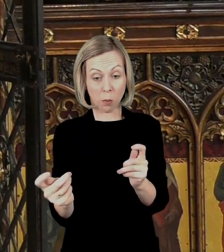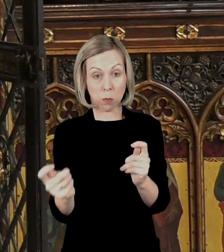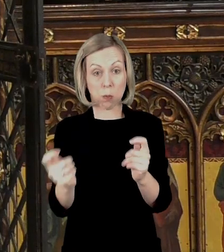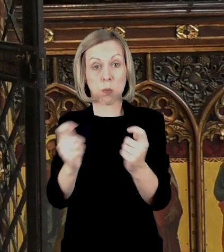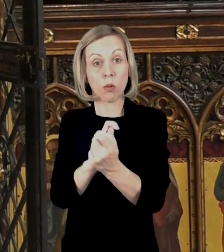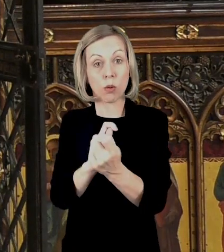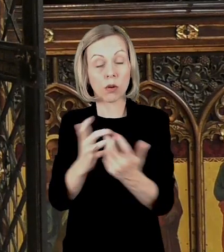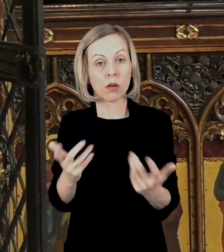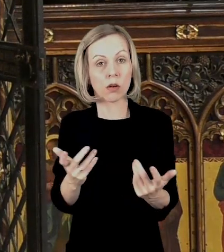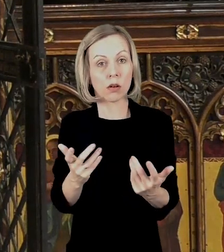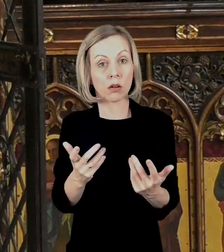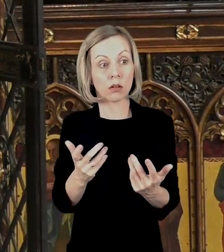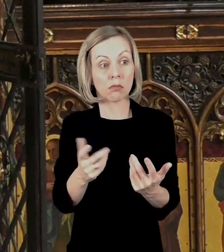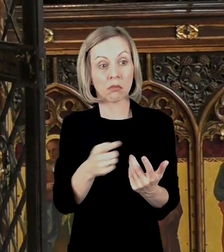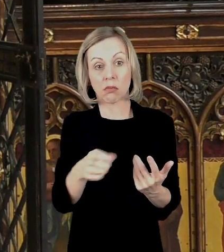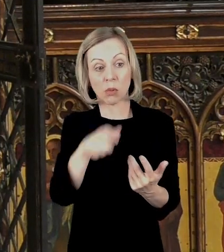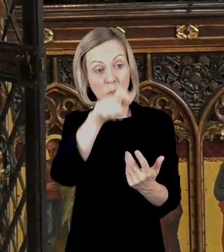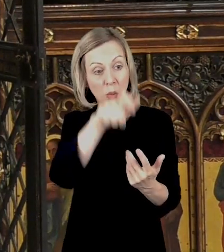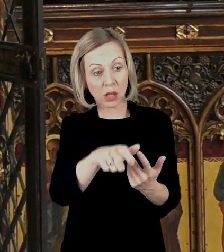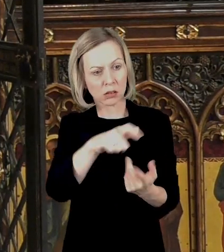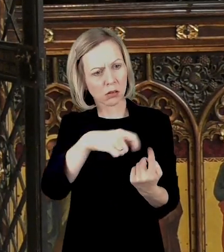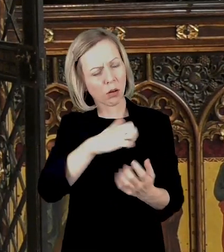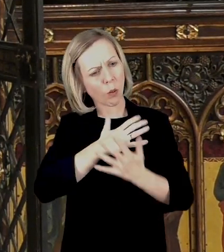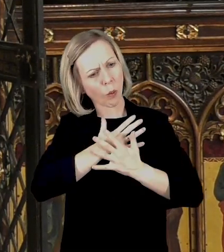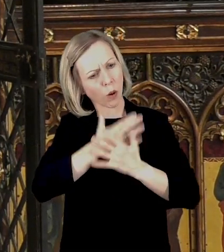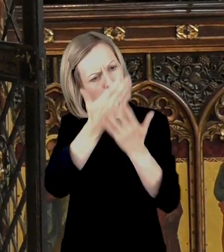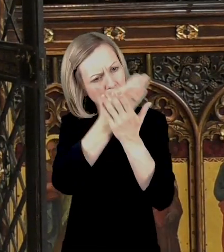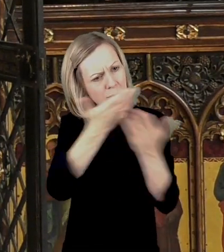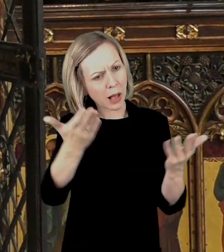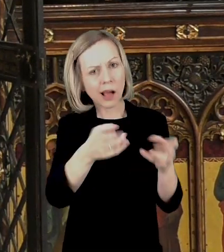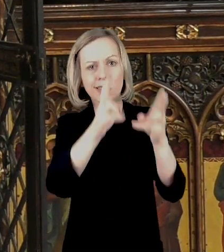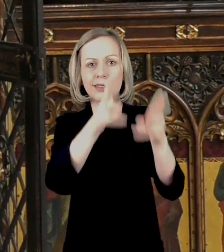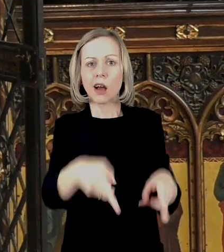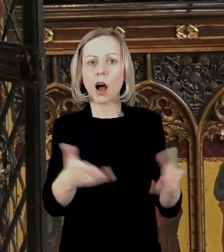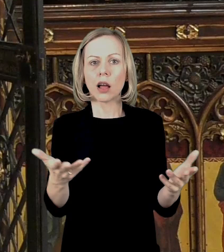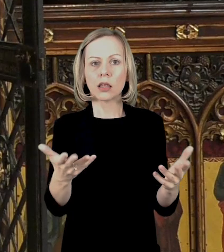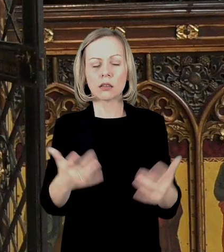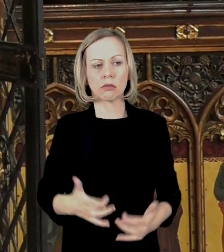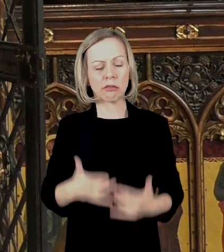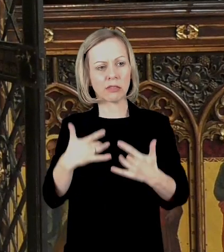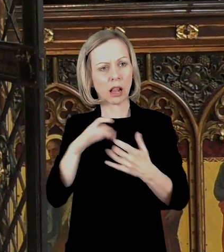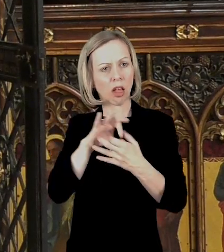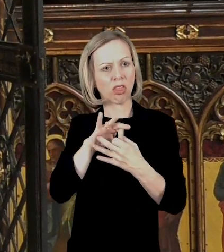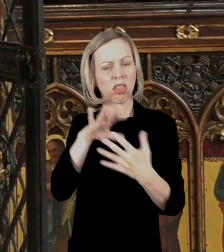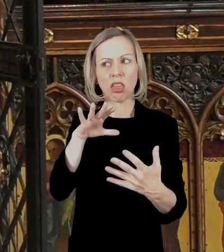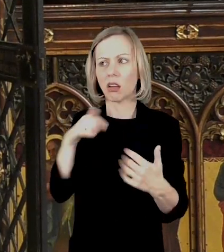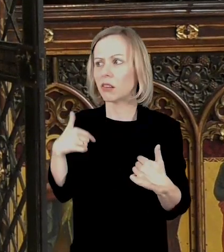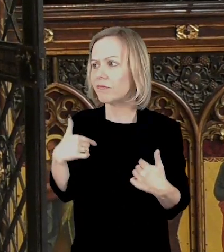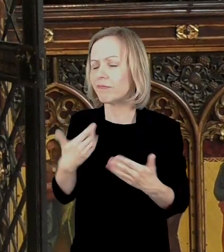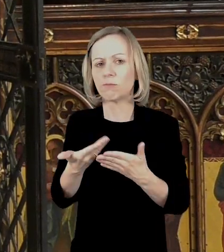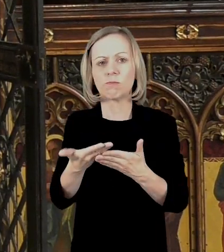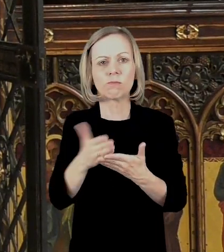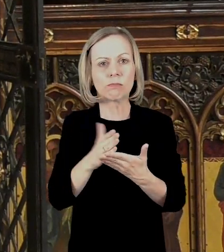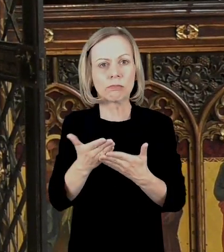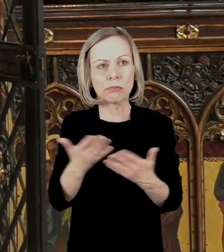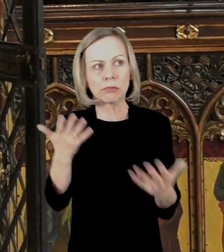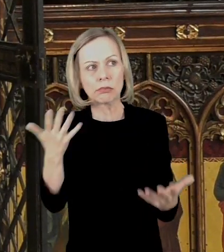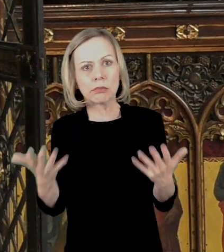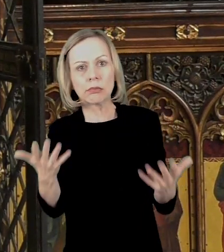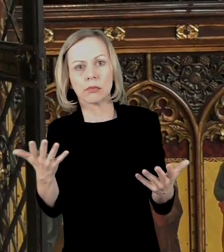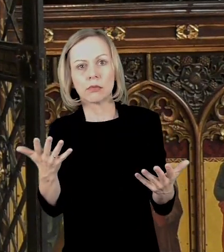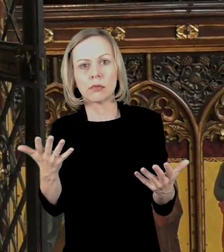we lose those we love and respect, and when we feel slightly adrift and uncertain in